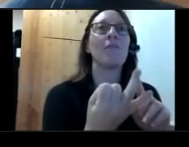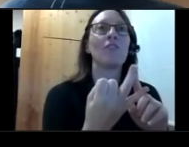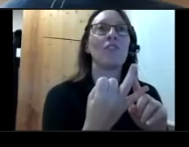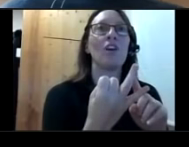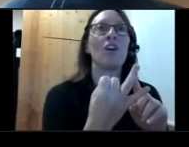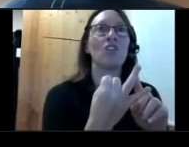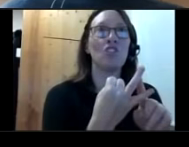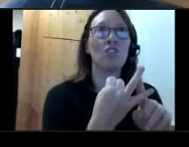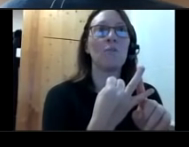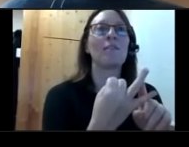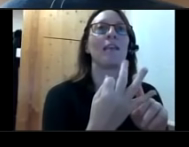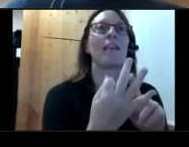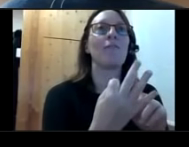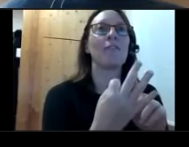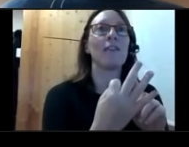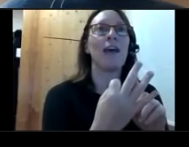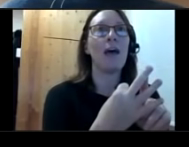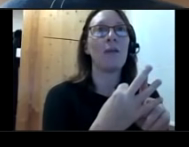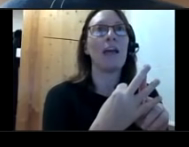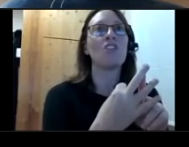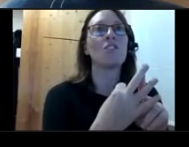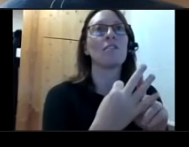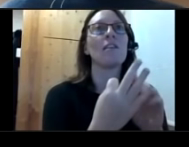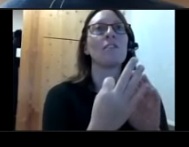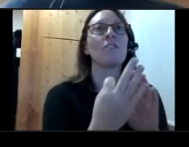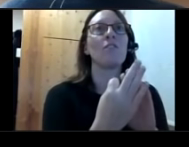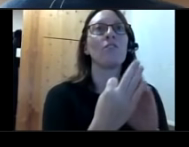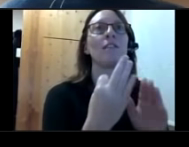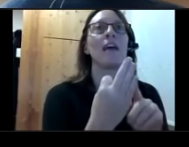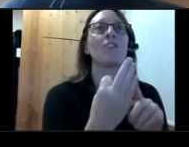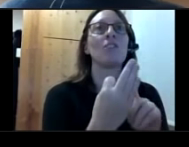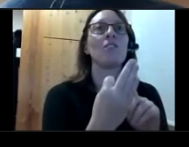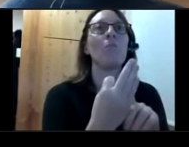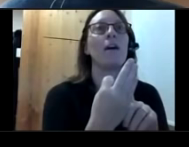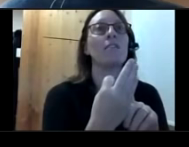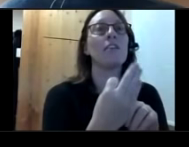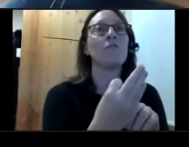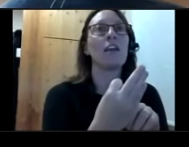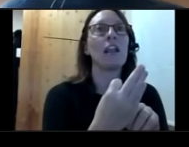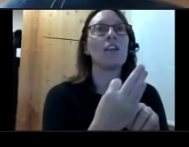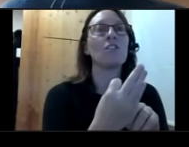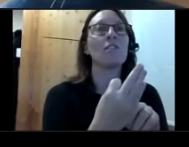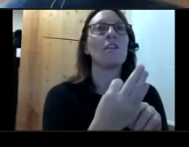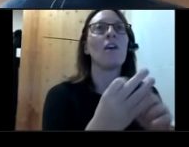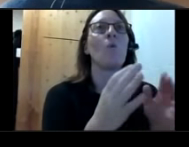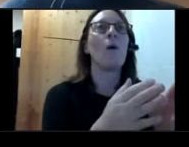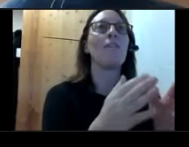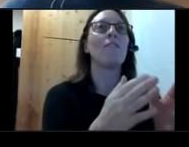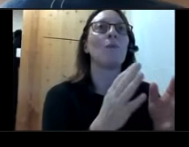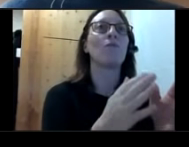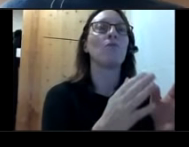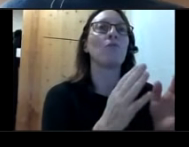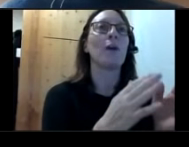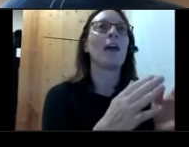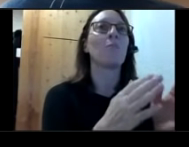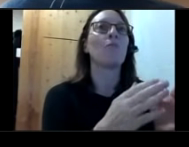it covers documents, and it covers applications. So there are three sections that apply to these regulations. Whereas